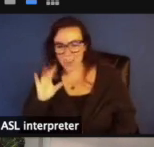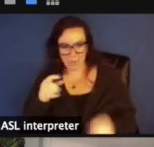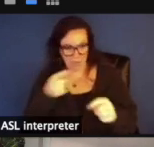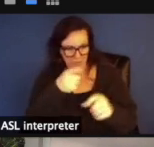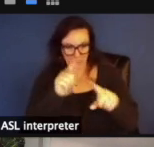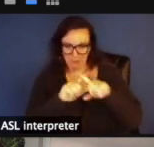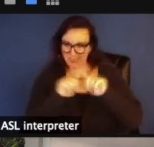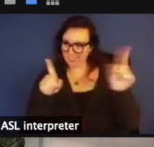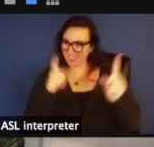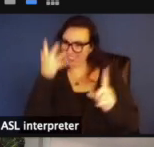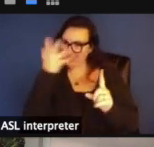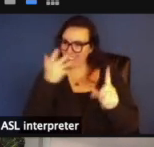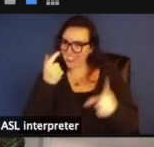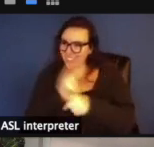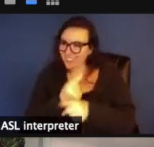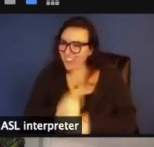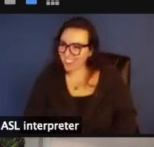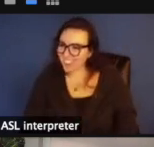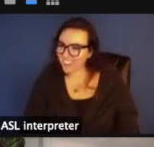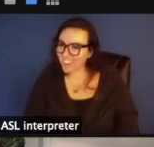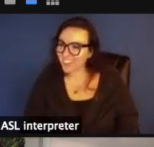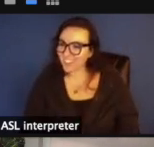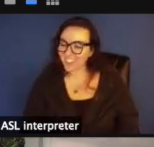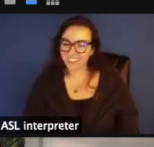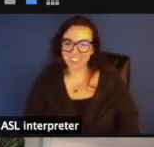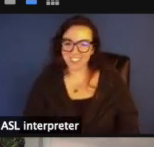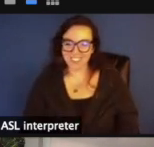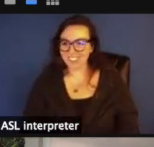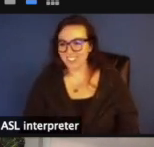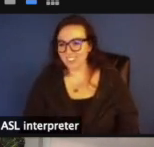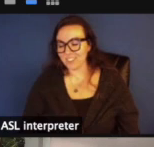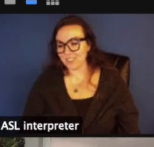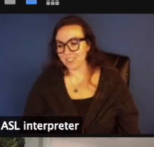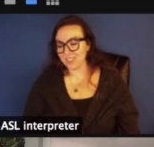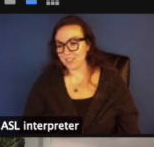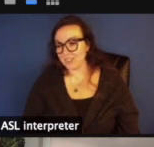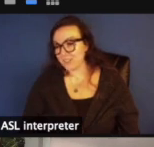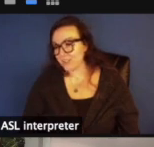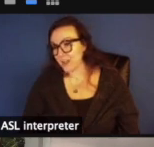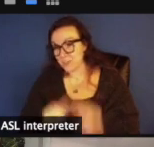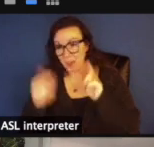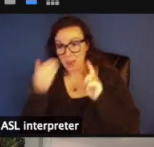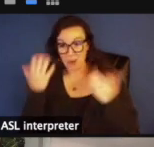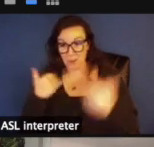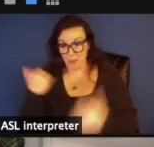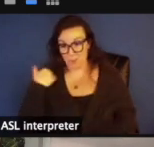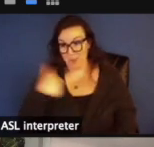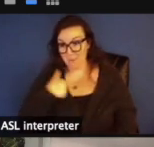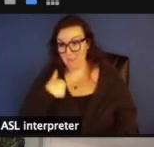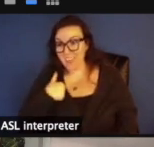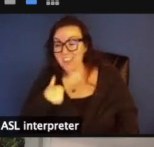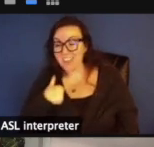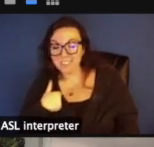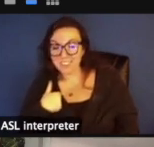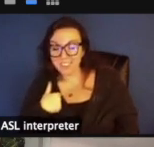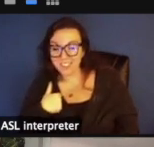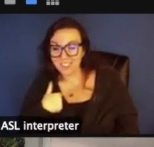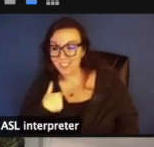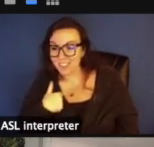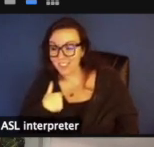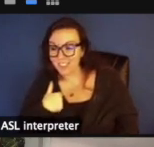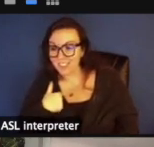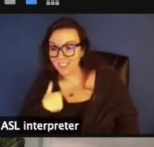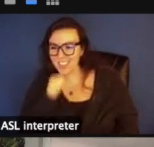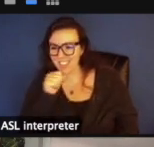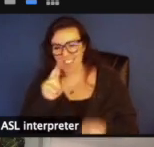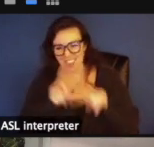they? Mm-hmm. Okay. But you know what this reminds me of? What? Not this. You